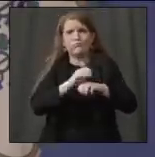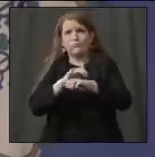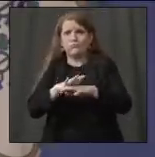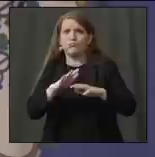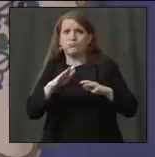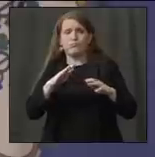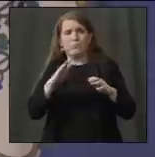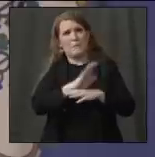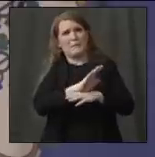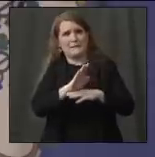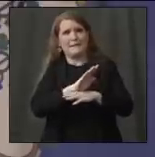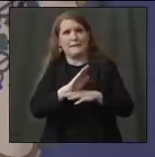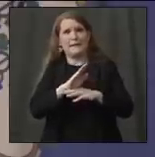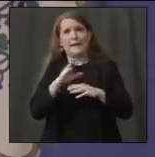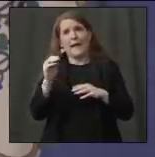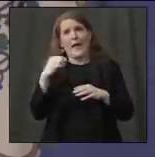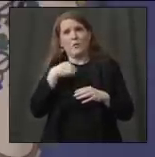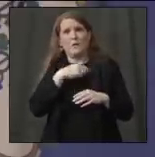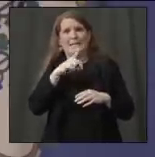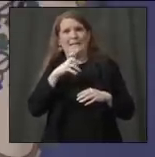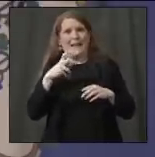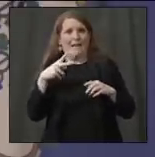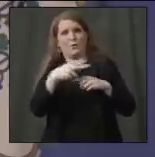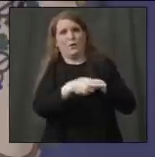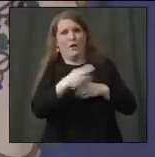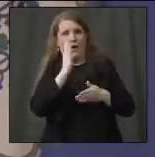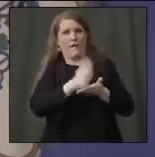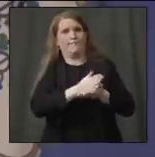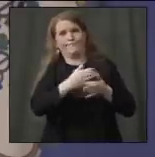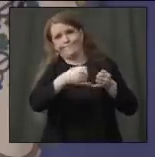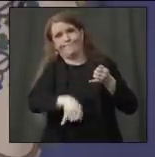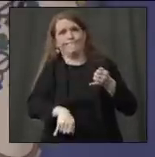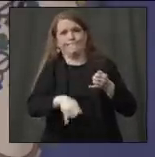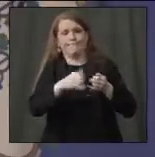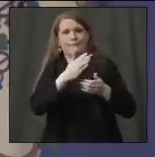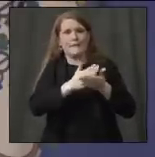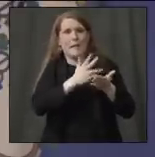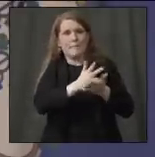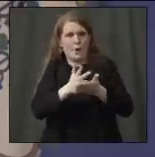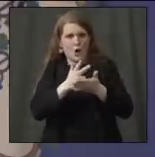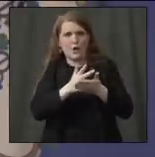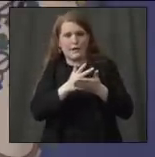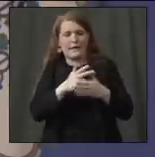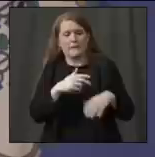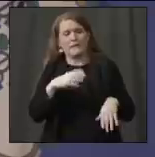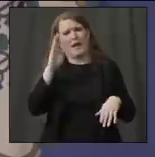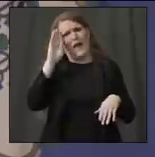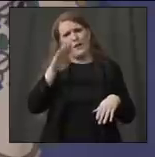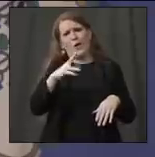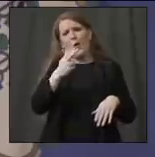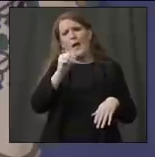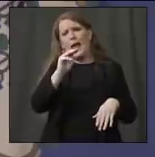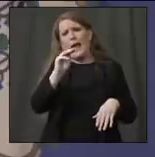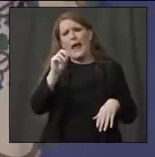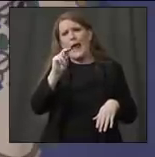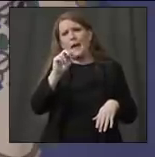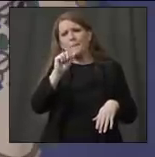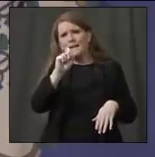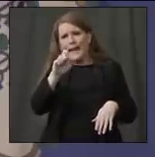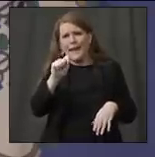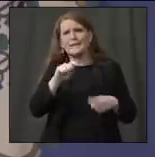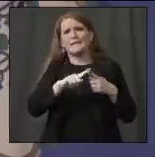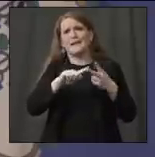parking at those locations. I think Hammonasset and Sherwood Island and Westport, each at about midday, 1 o'clock